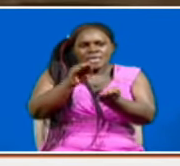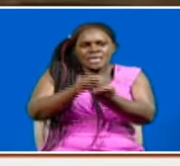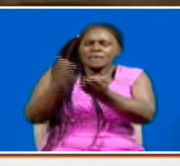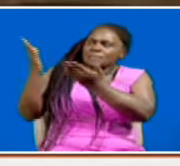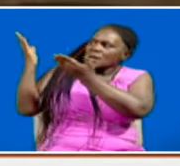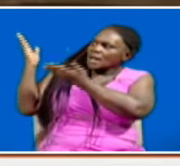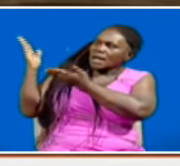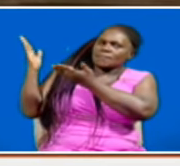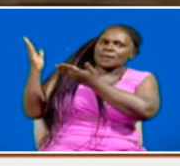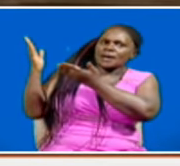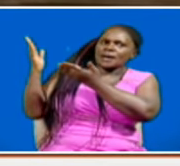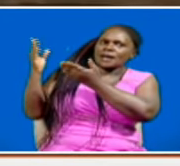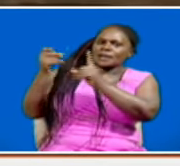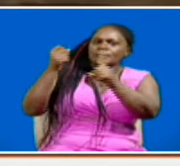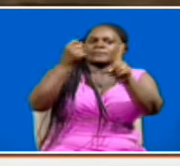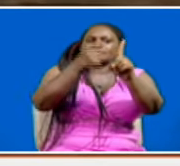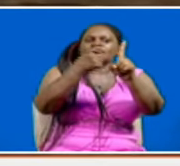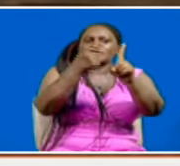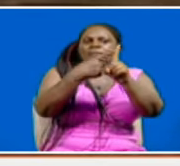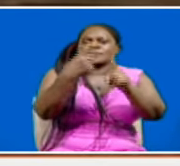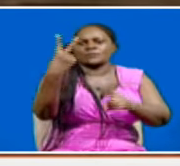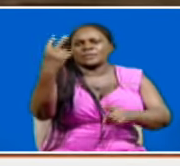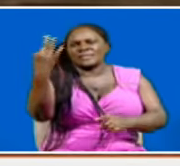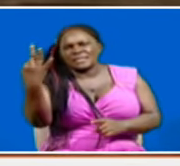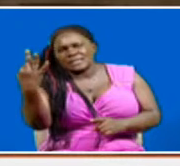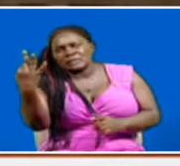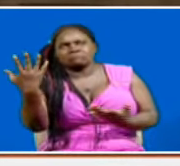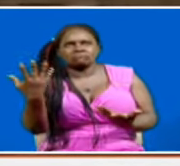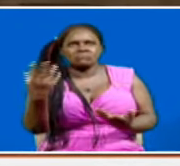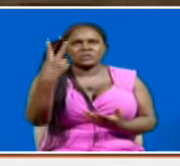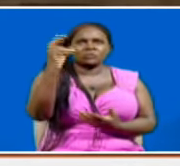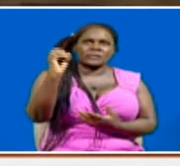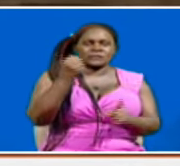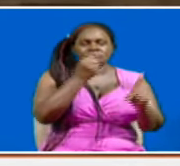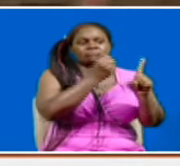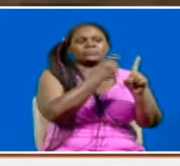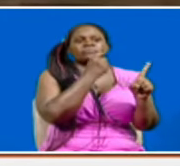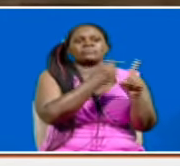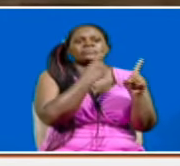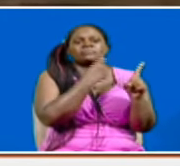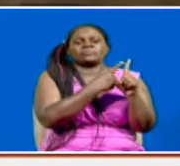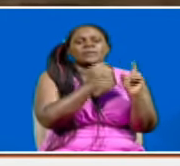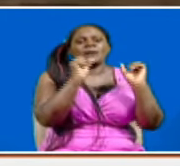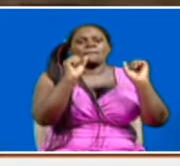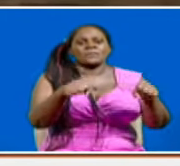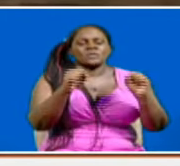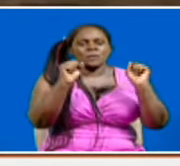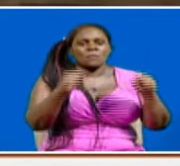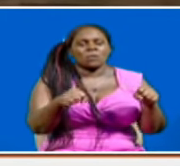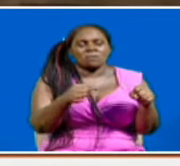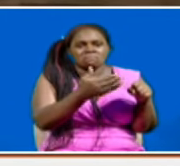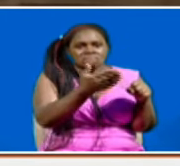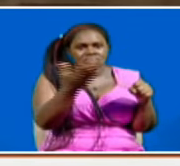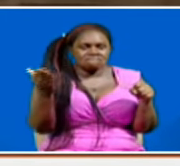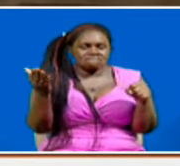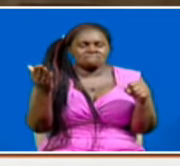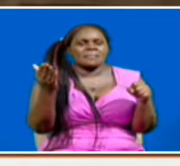we maintain a temperature of between 23 to 20 so that they can be able